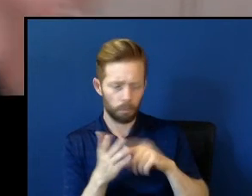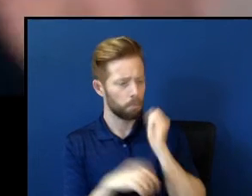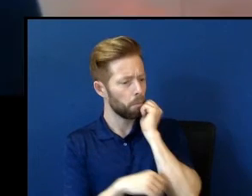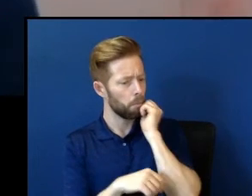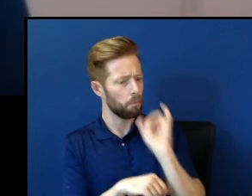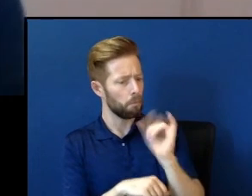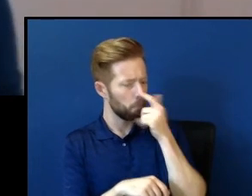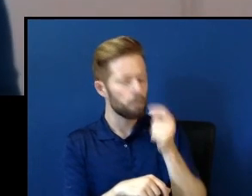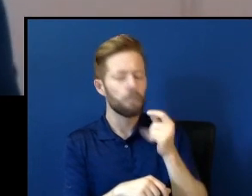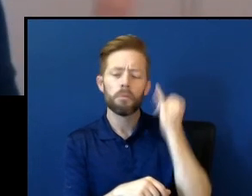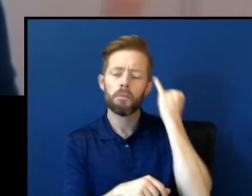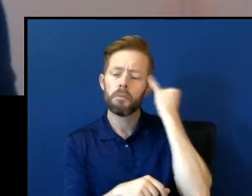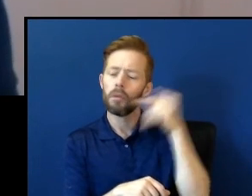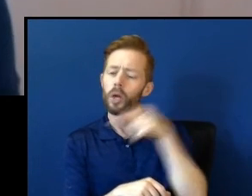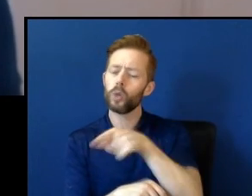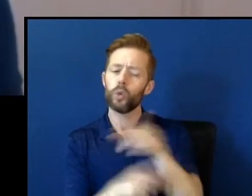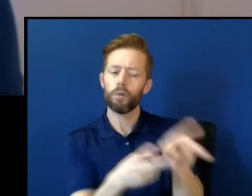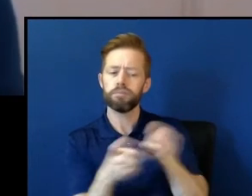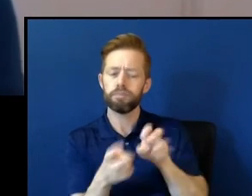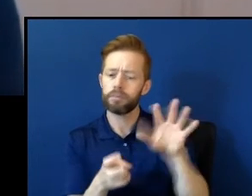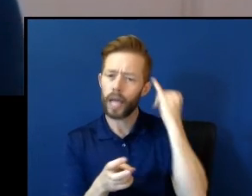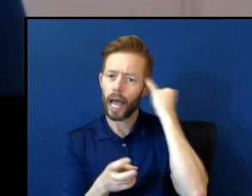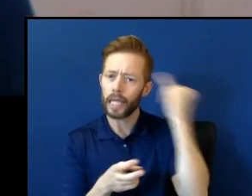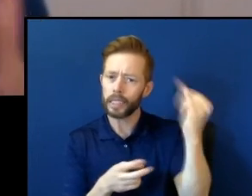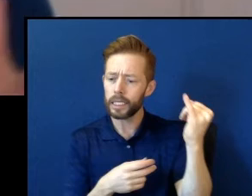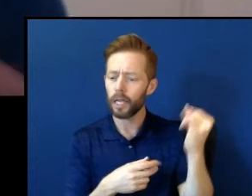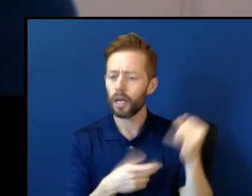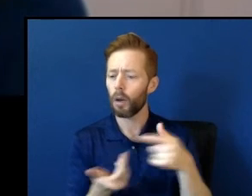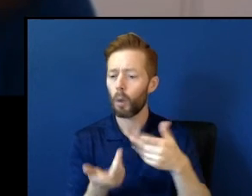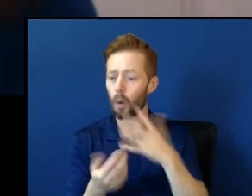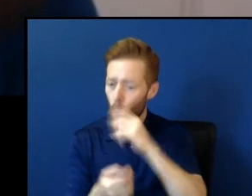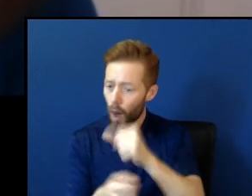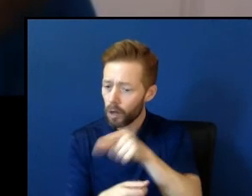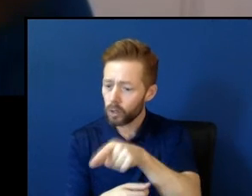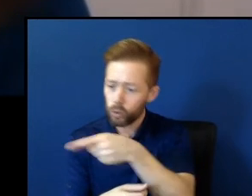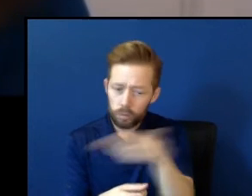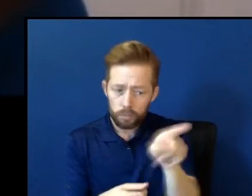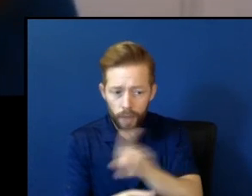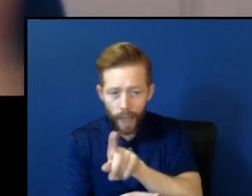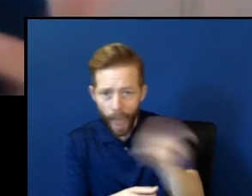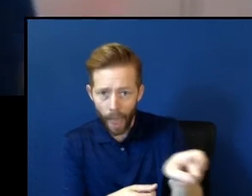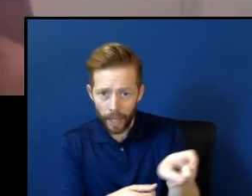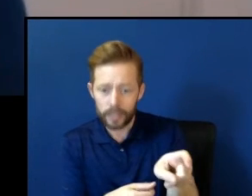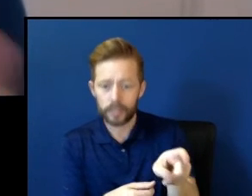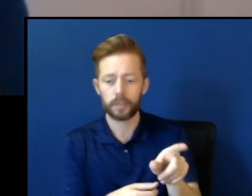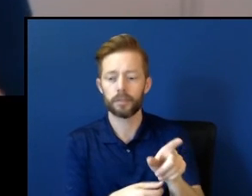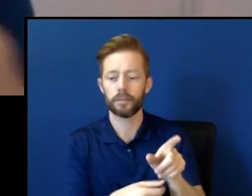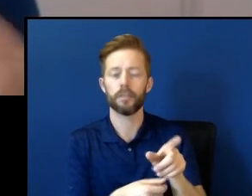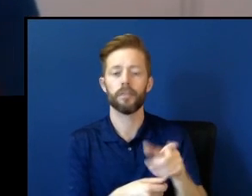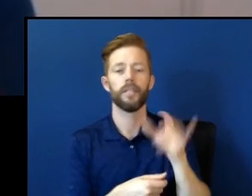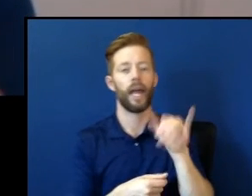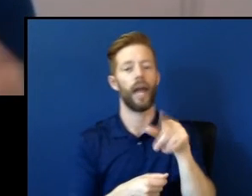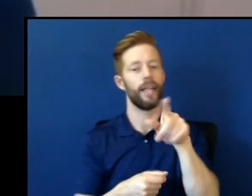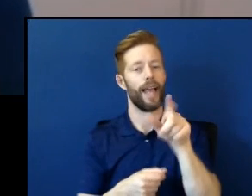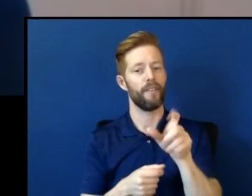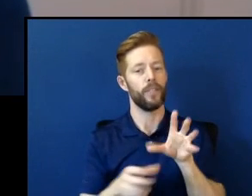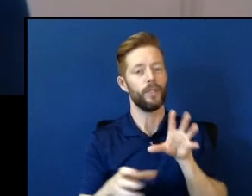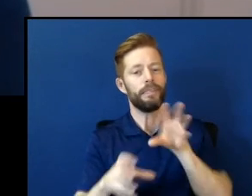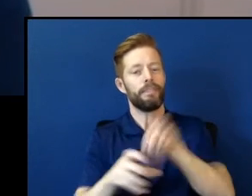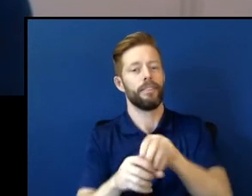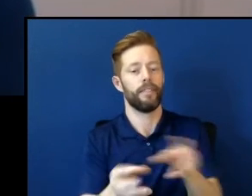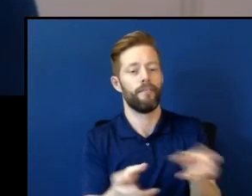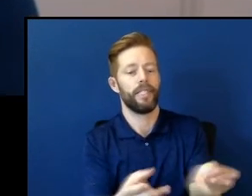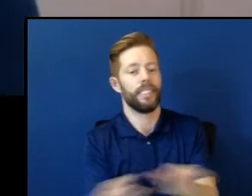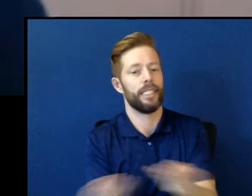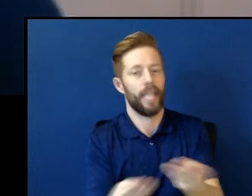you incorporated some of those materials in your creation? And why don't you go ask Johnny what? So you do have to